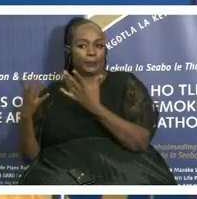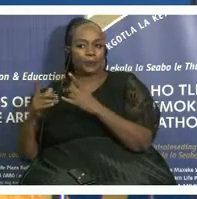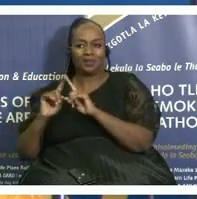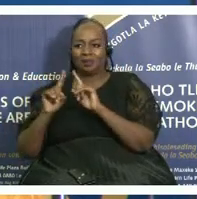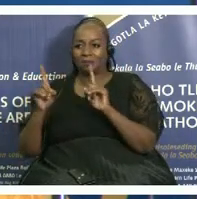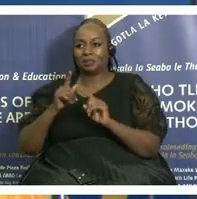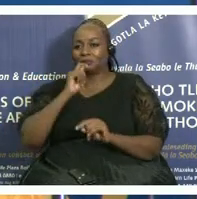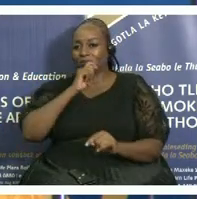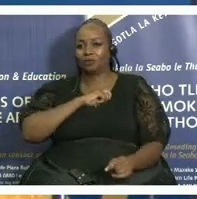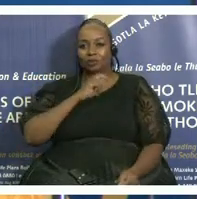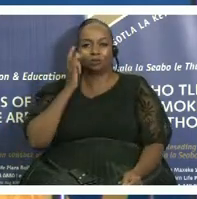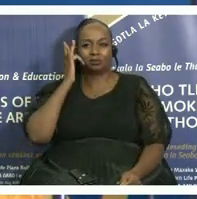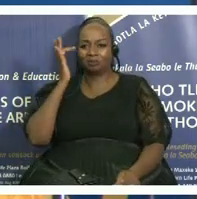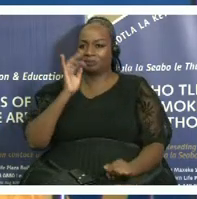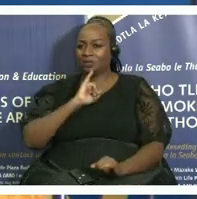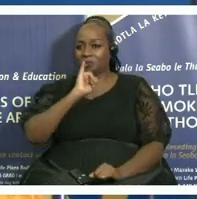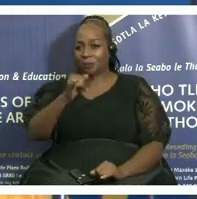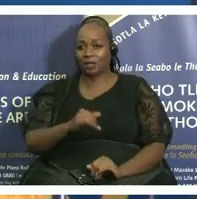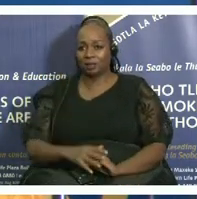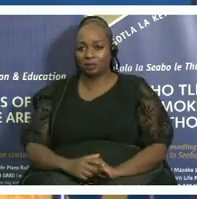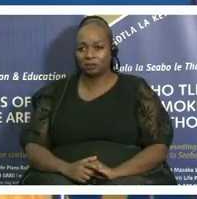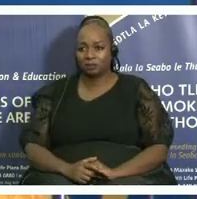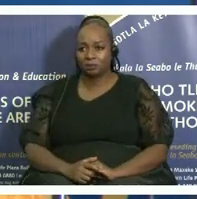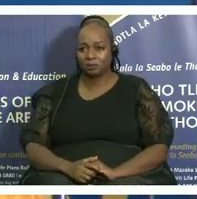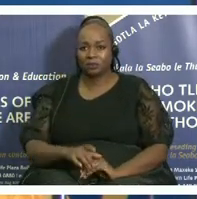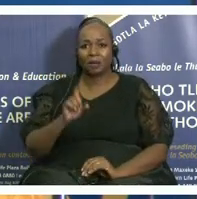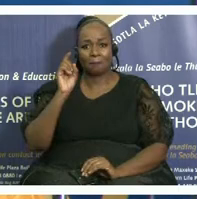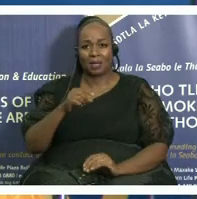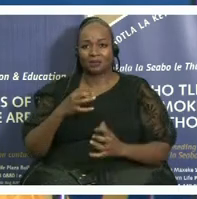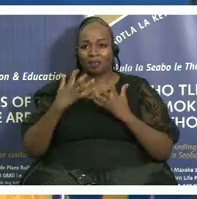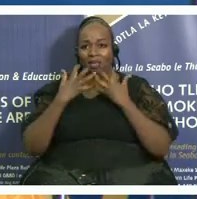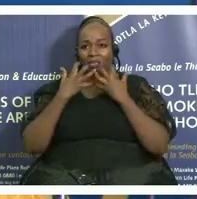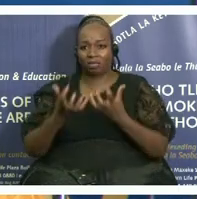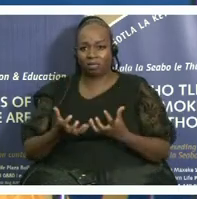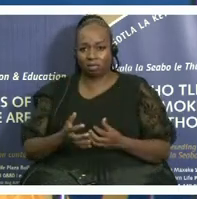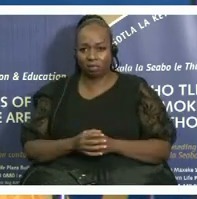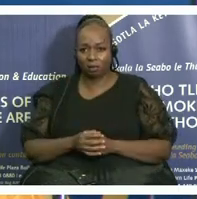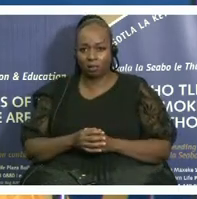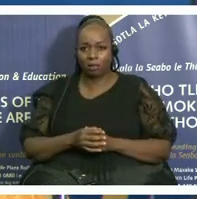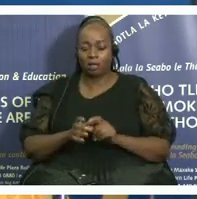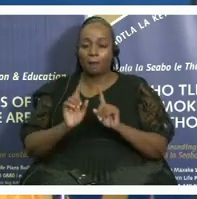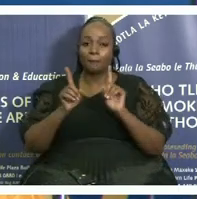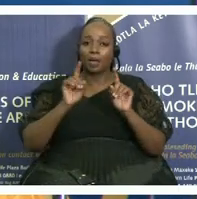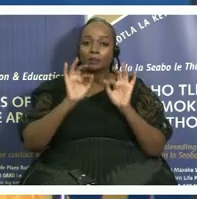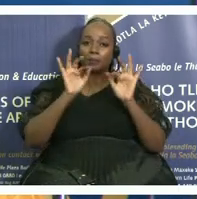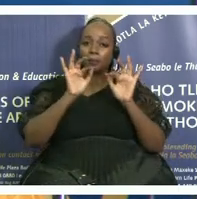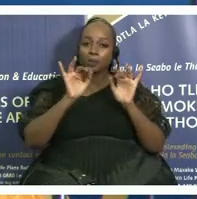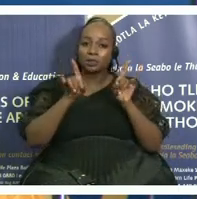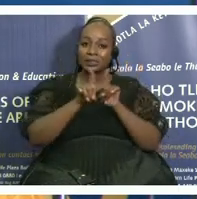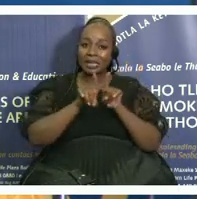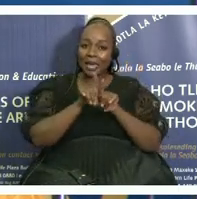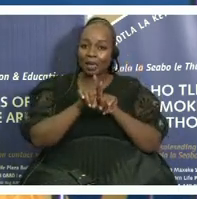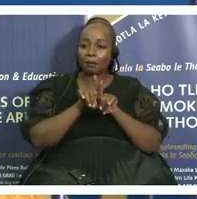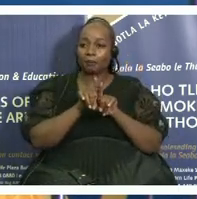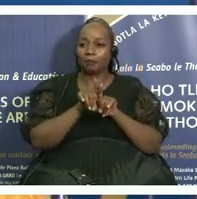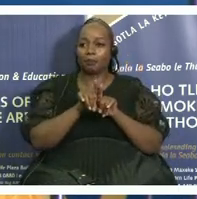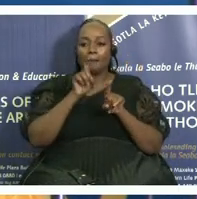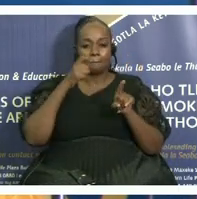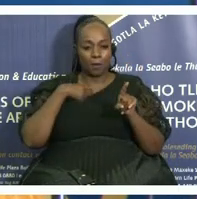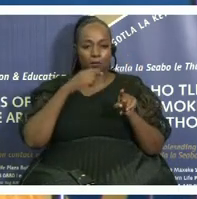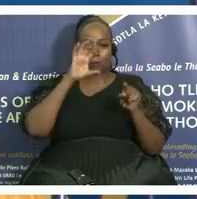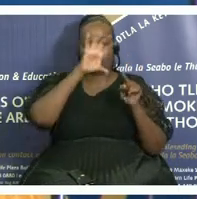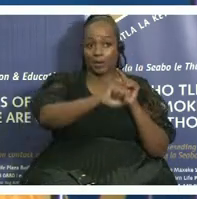di a swabisa mme re tlamehile ho di tshwela ka mathe empa batho bano ba tlamehile ho fumanwa